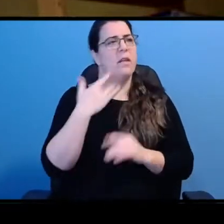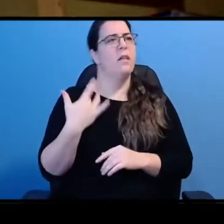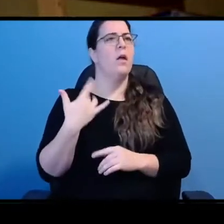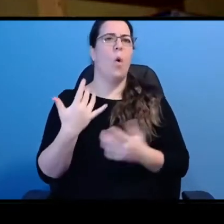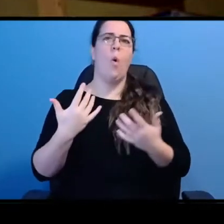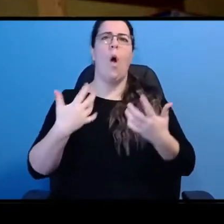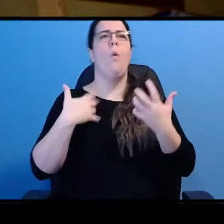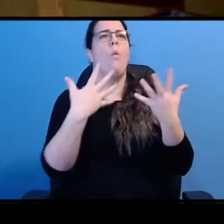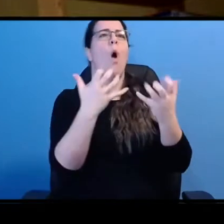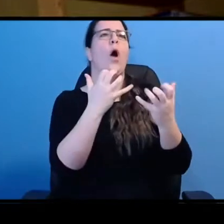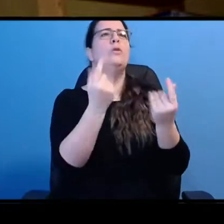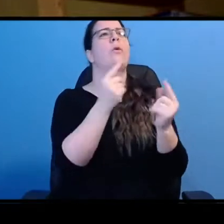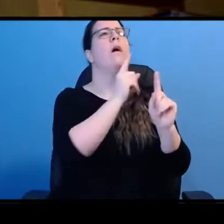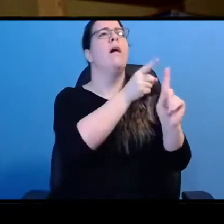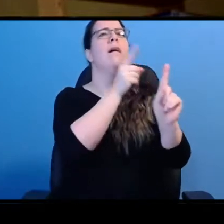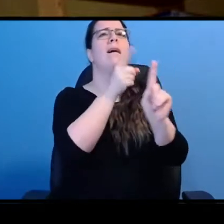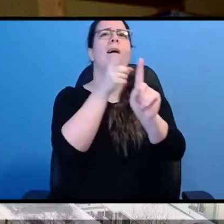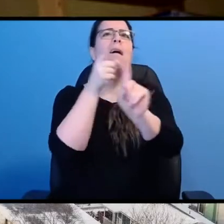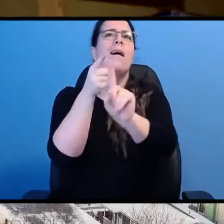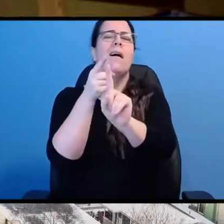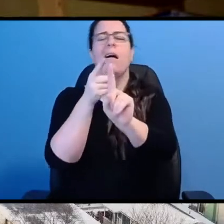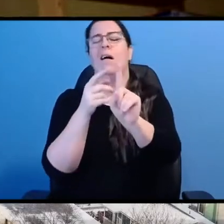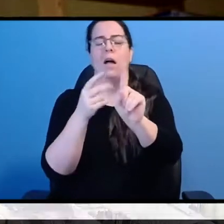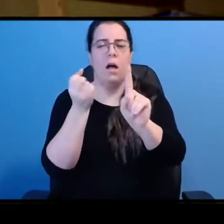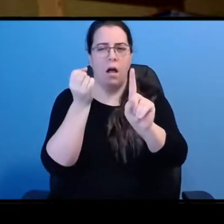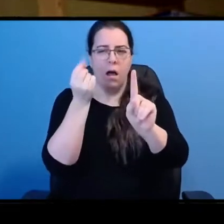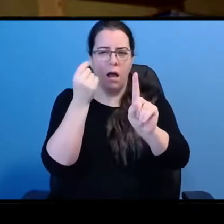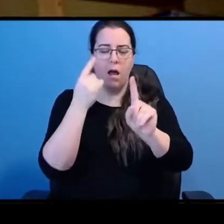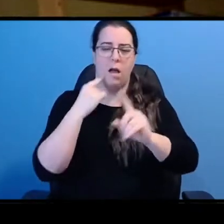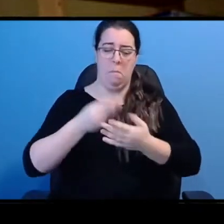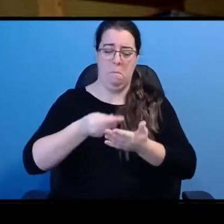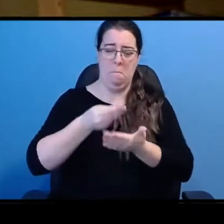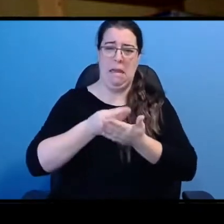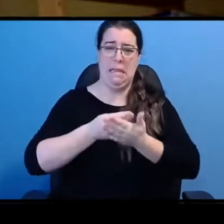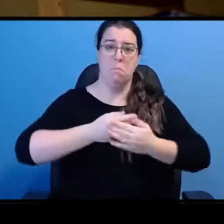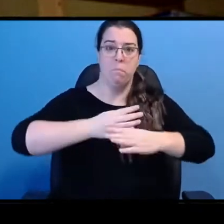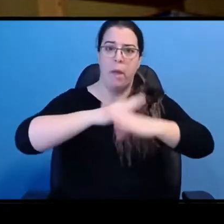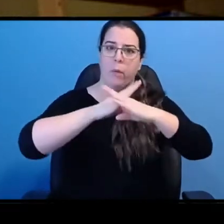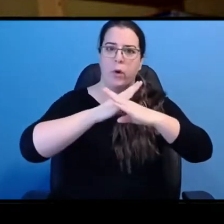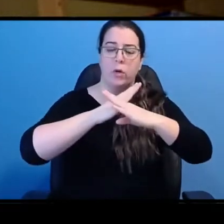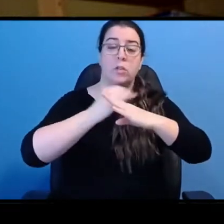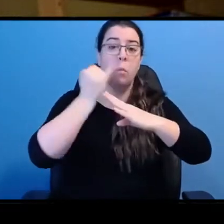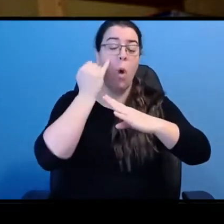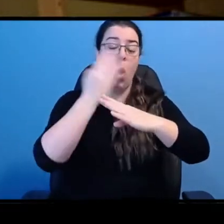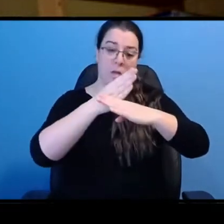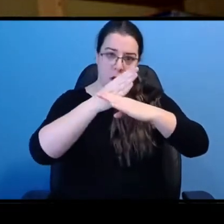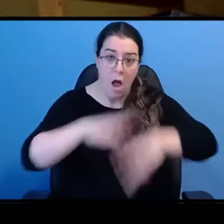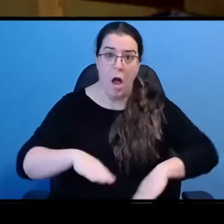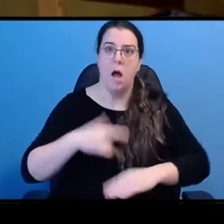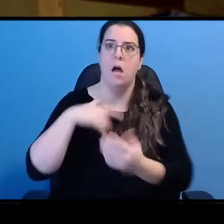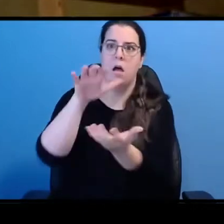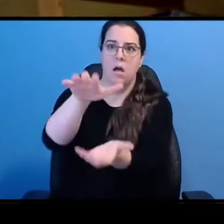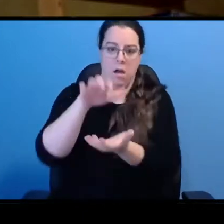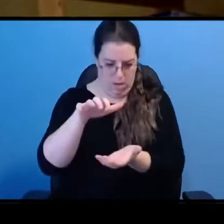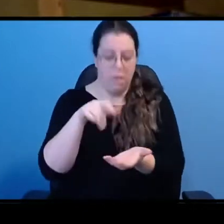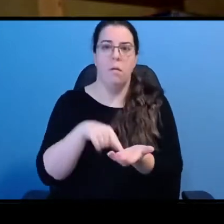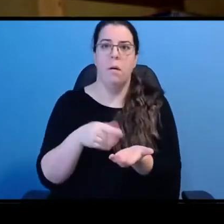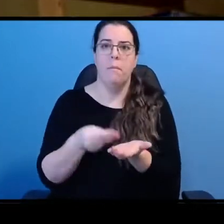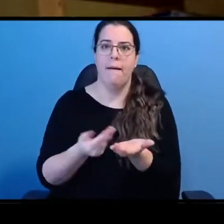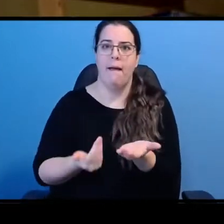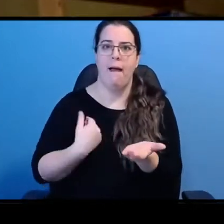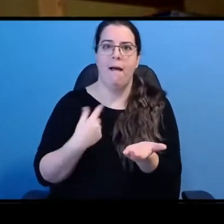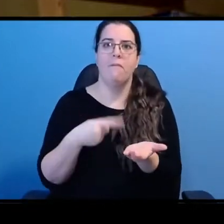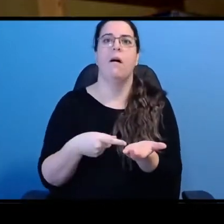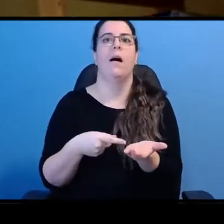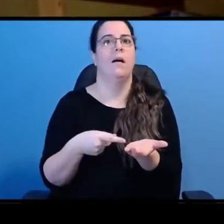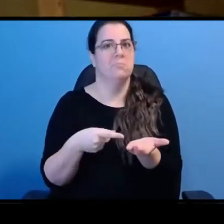could I do? And money's the obstacle. So you start thinking about, what could I do if I actually had the funds to do this? The other thing that's great about grant writing, I